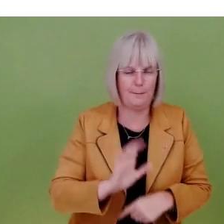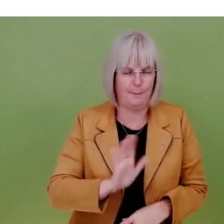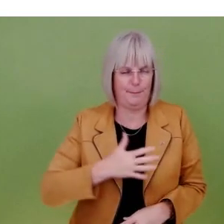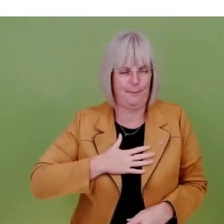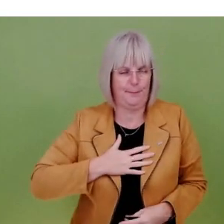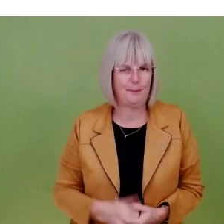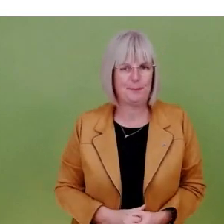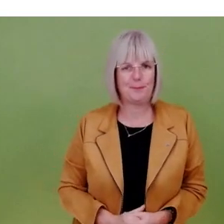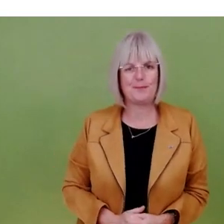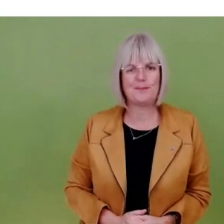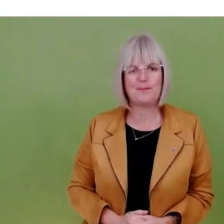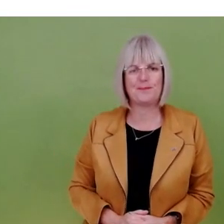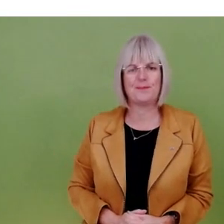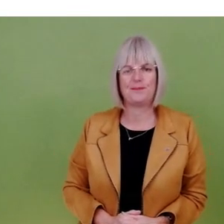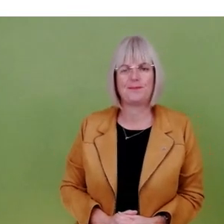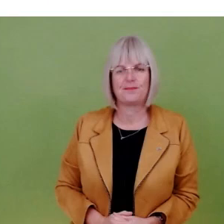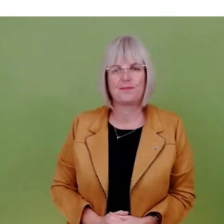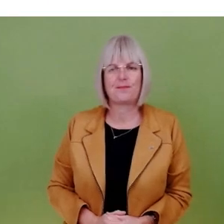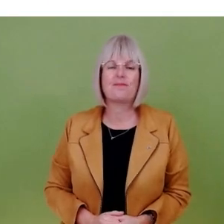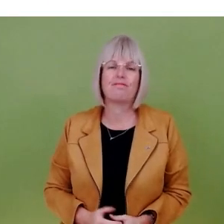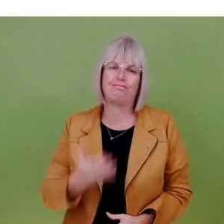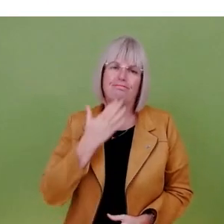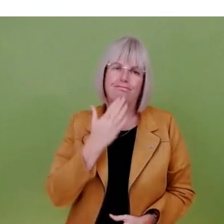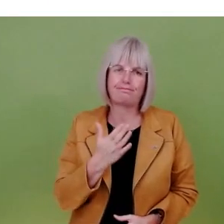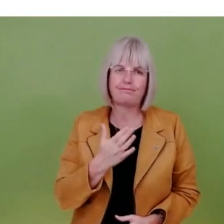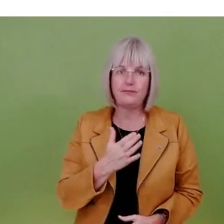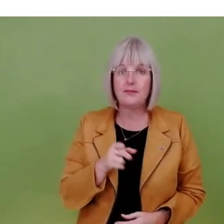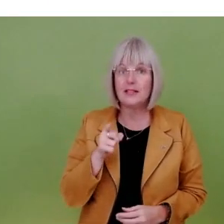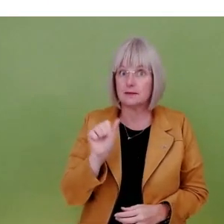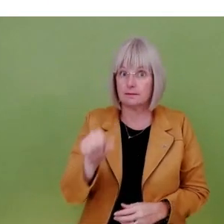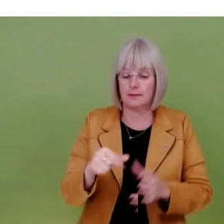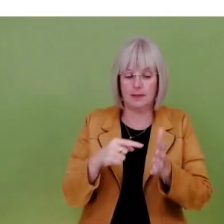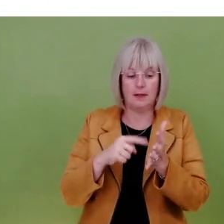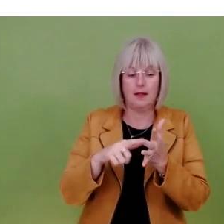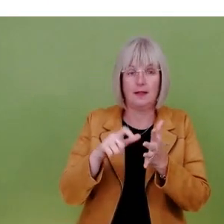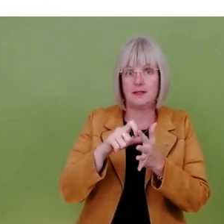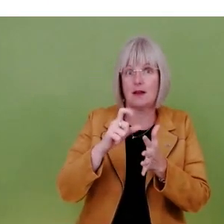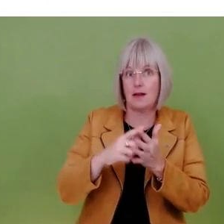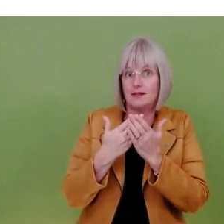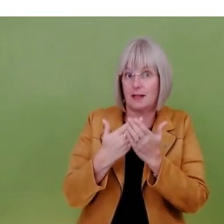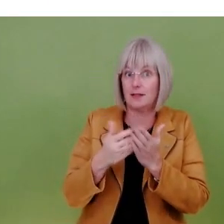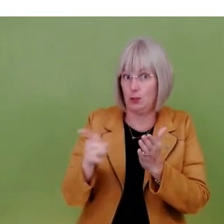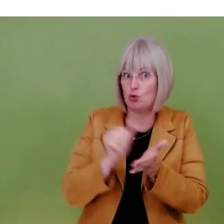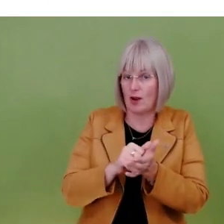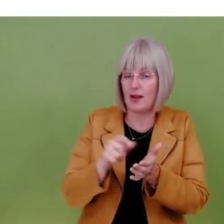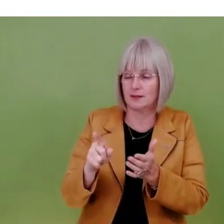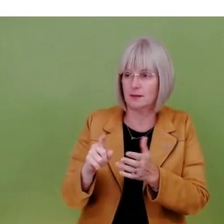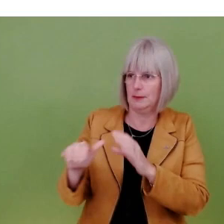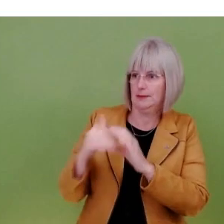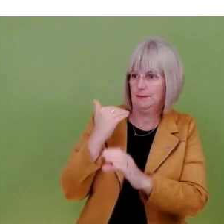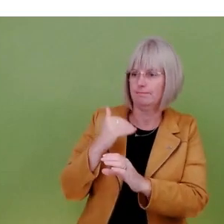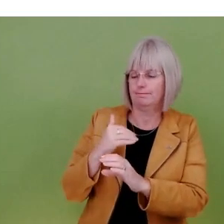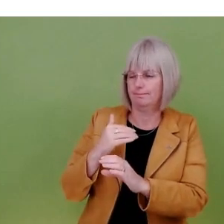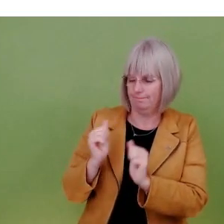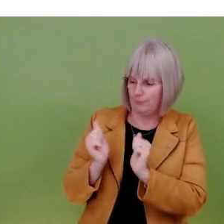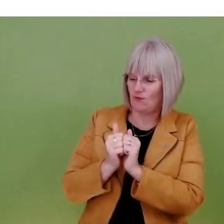Thank you, Leila. And you are absolutely right. It is a tied study. Somebody's just clarified that in the chat for us as well. So thank you. And I